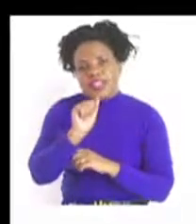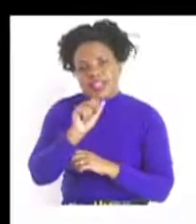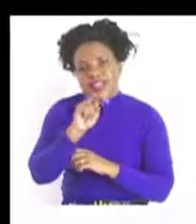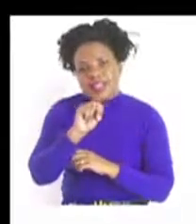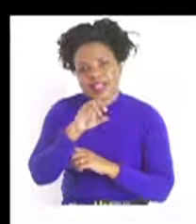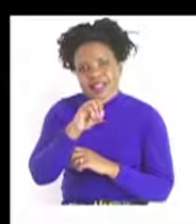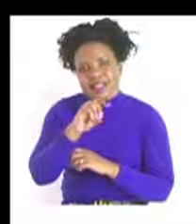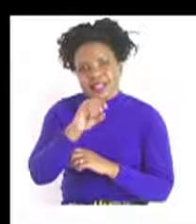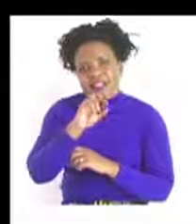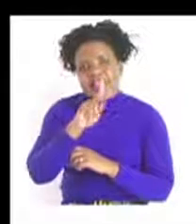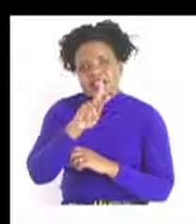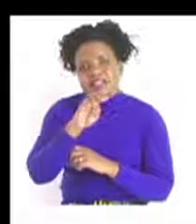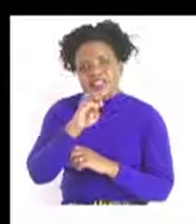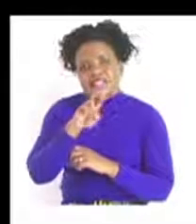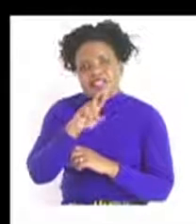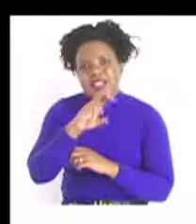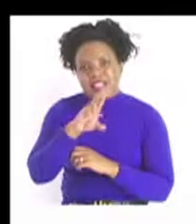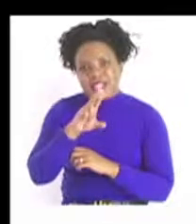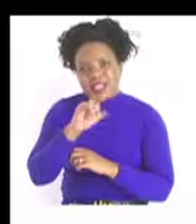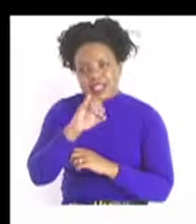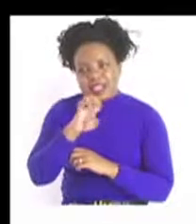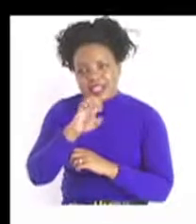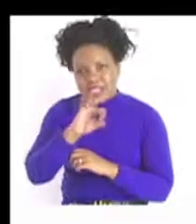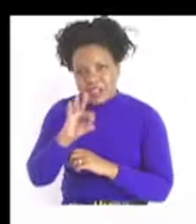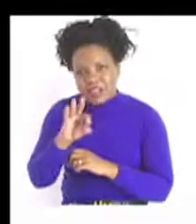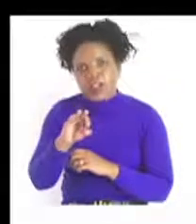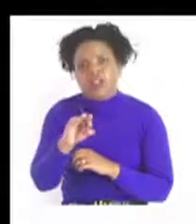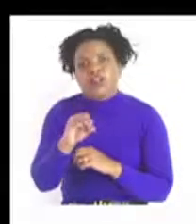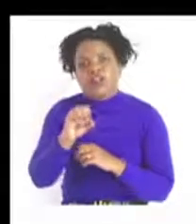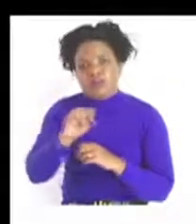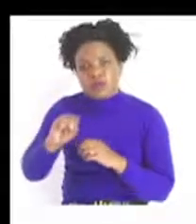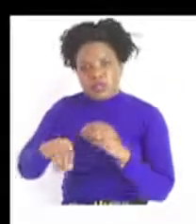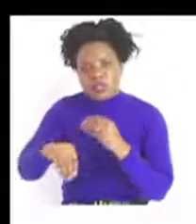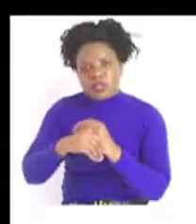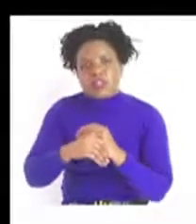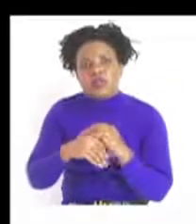and 3.3 on your own.